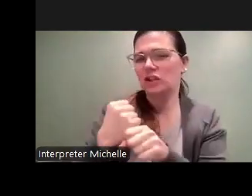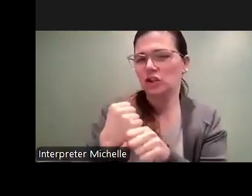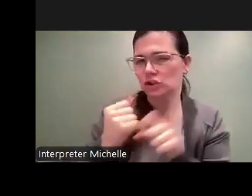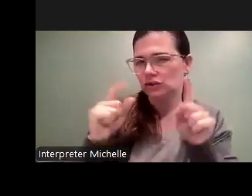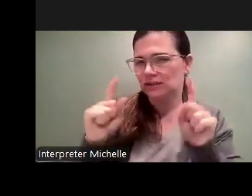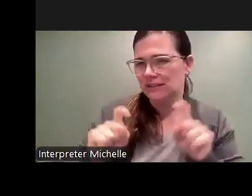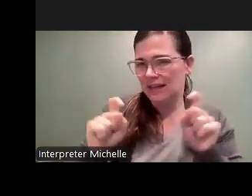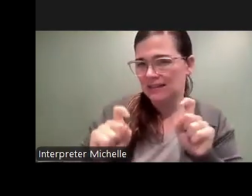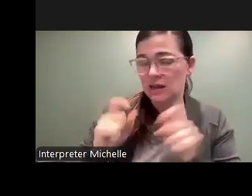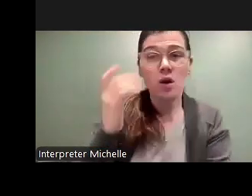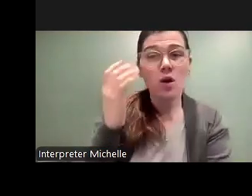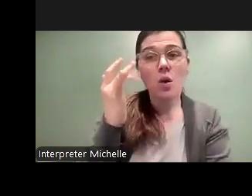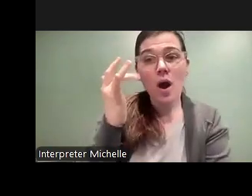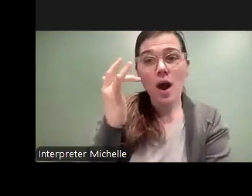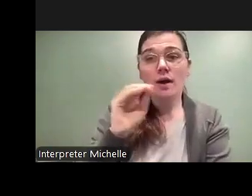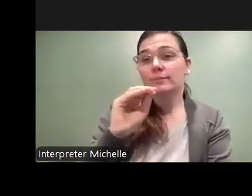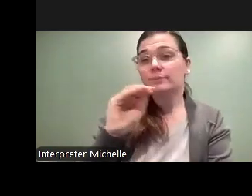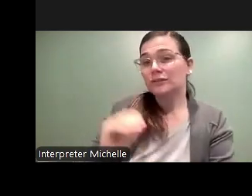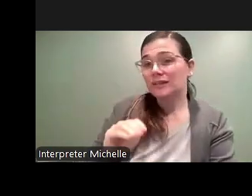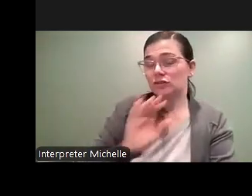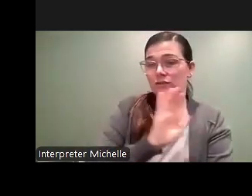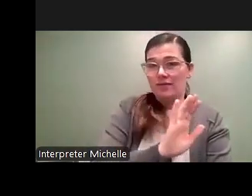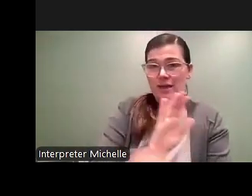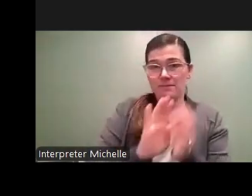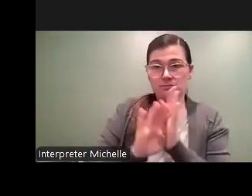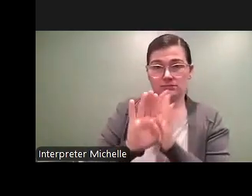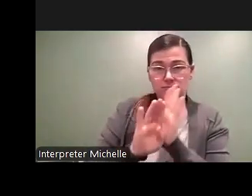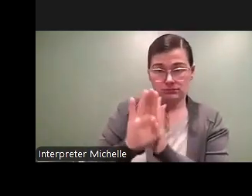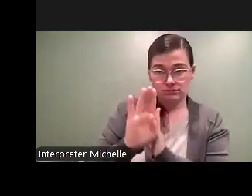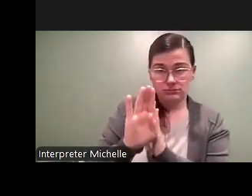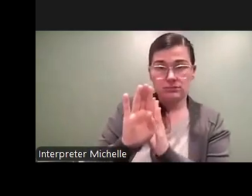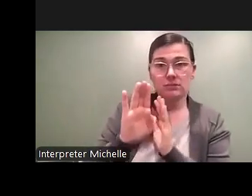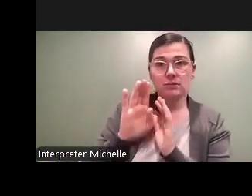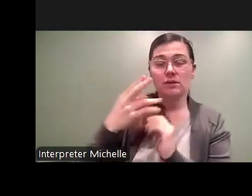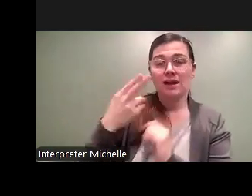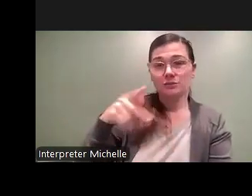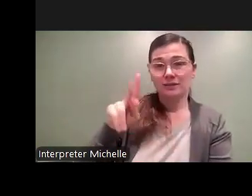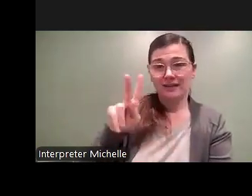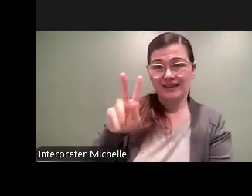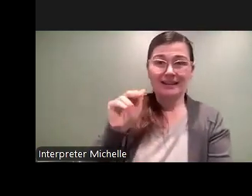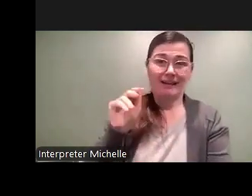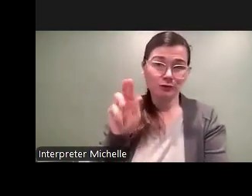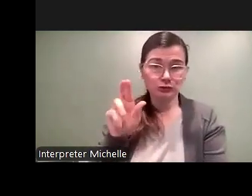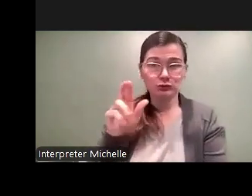in the next 10 years with that result is very, very low.